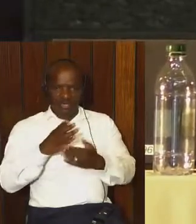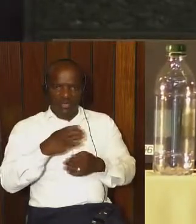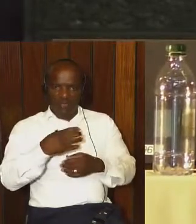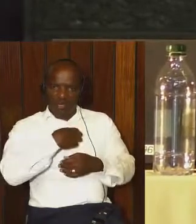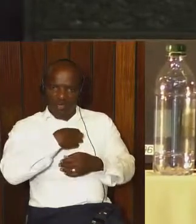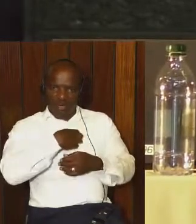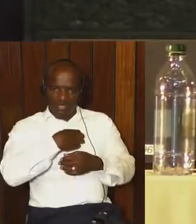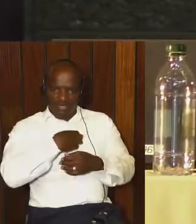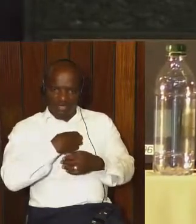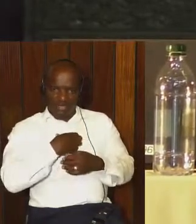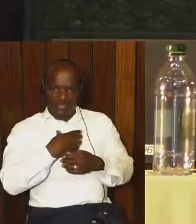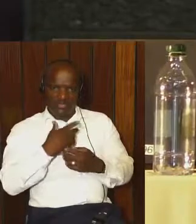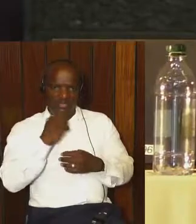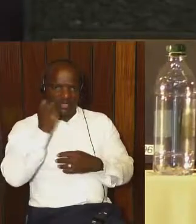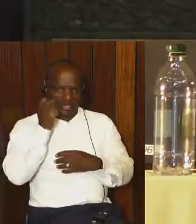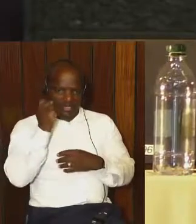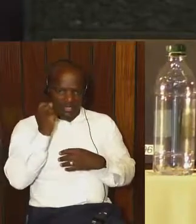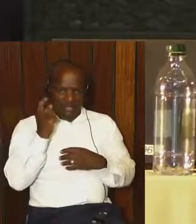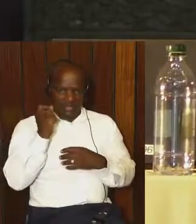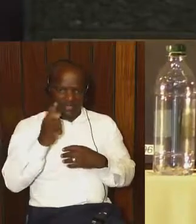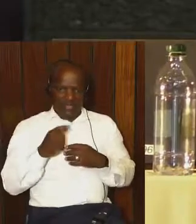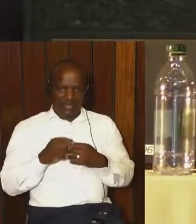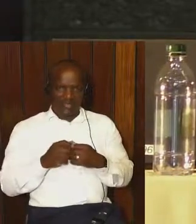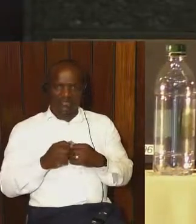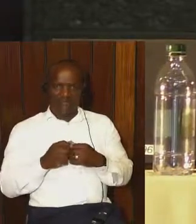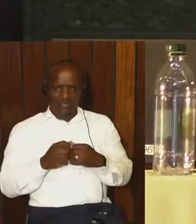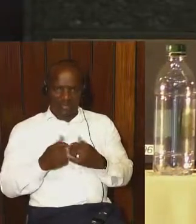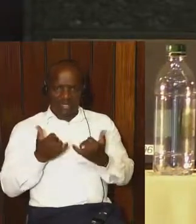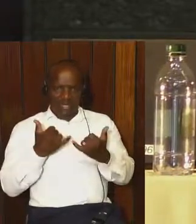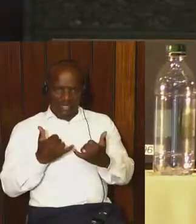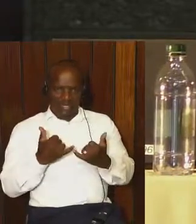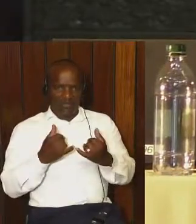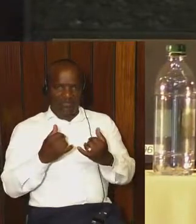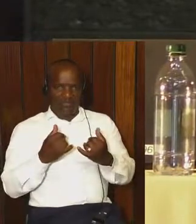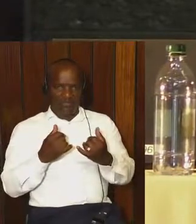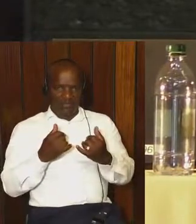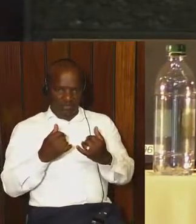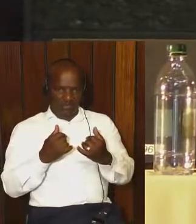understand exactly what are we bringing in there. We just suspended the